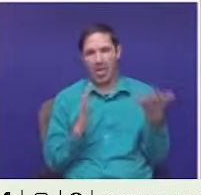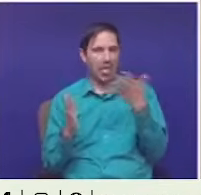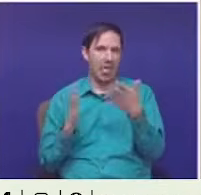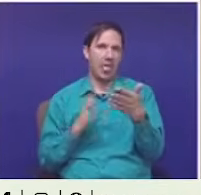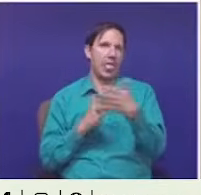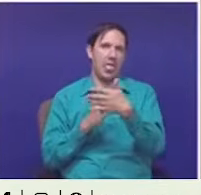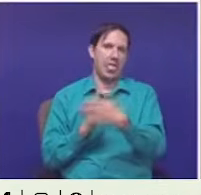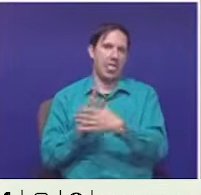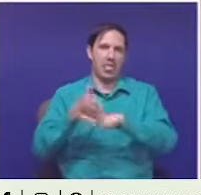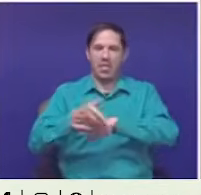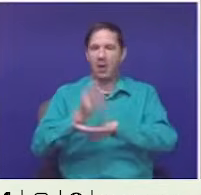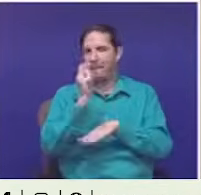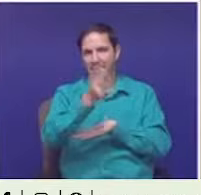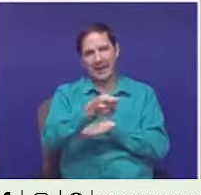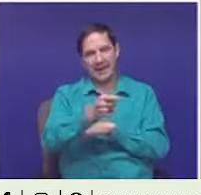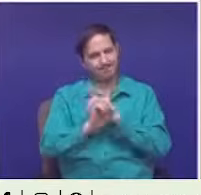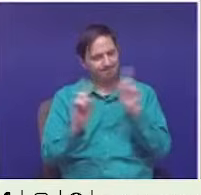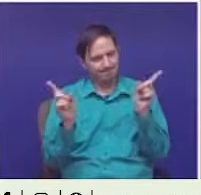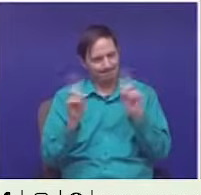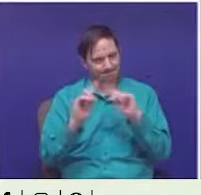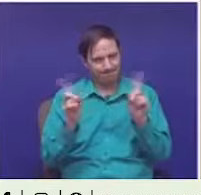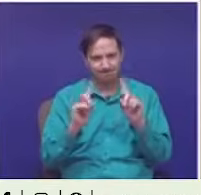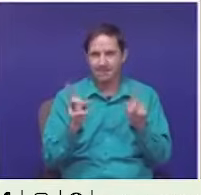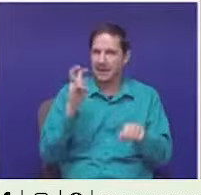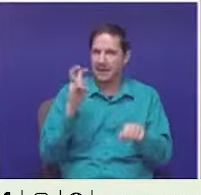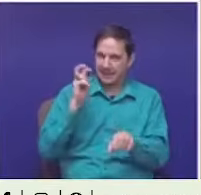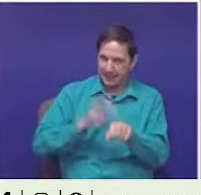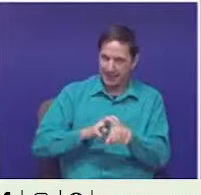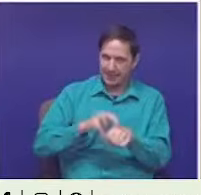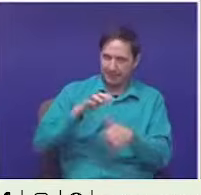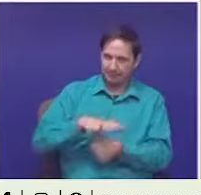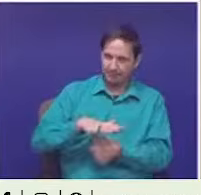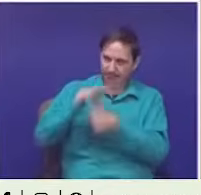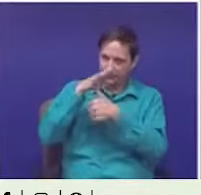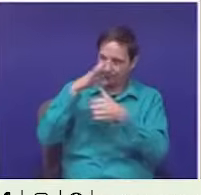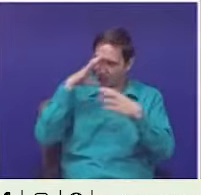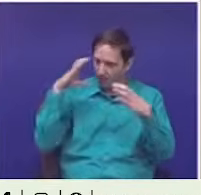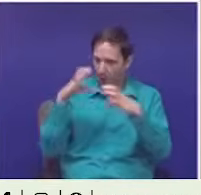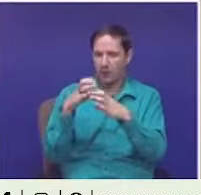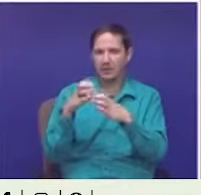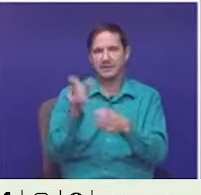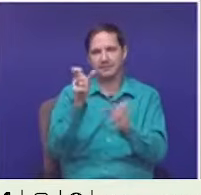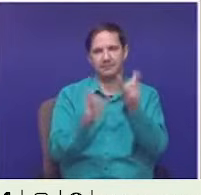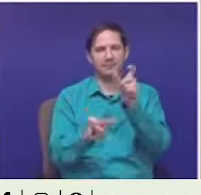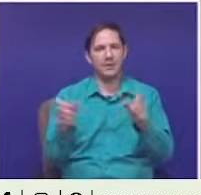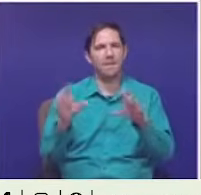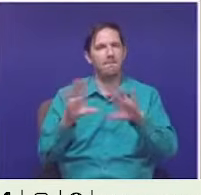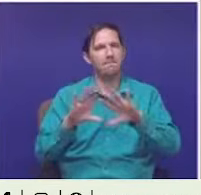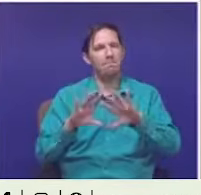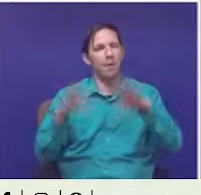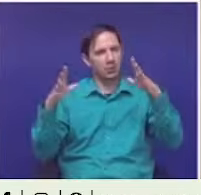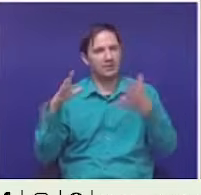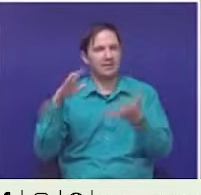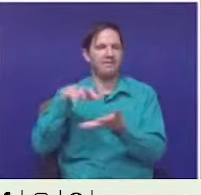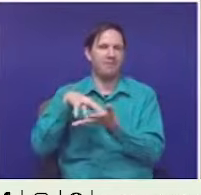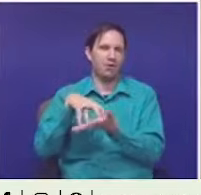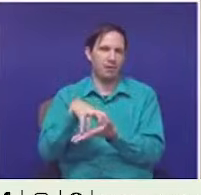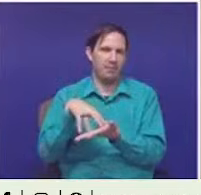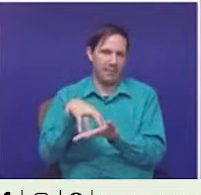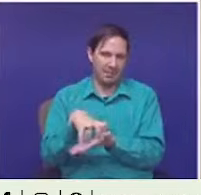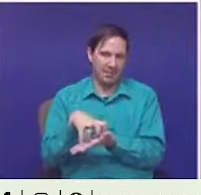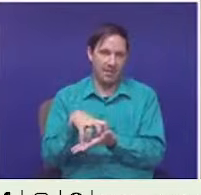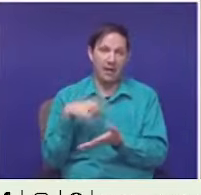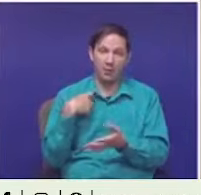family can pay. We must make sure that we prioritize the most vulnerable amongst us. And I can guarantee you that we